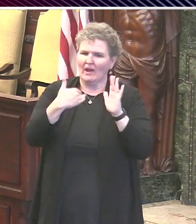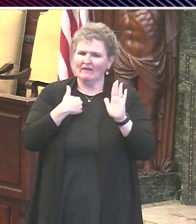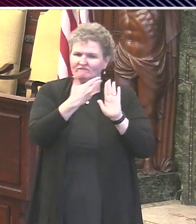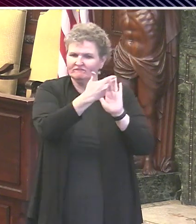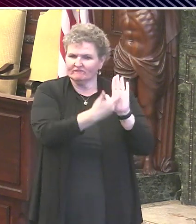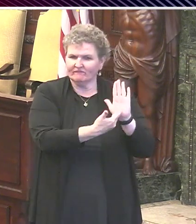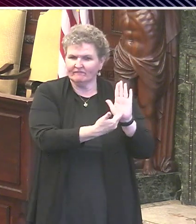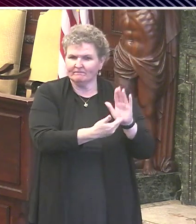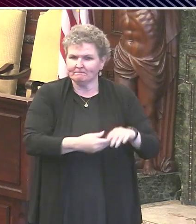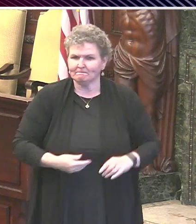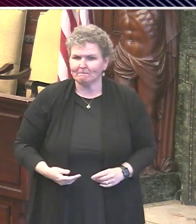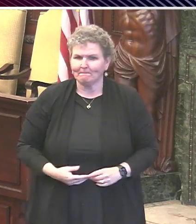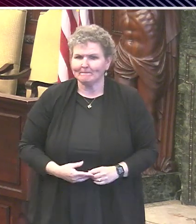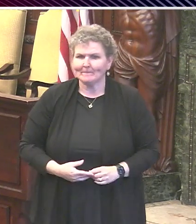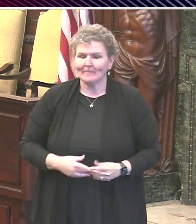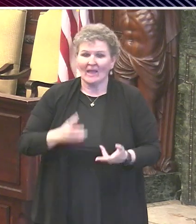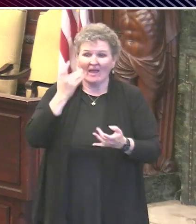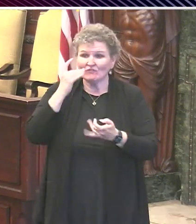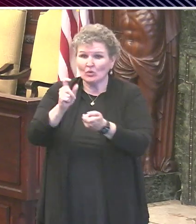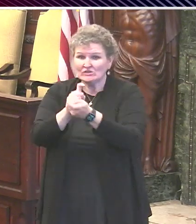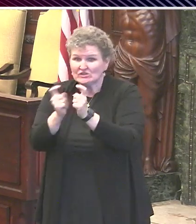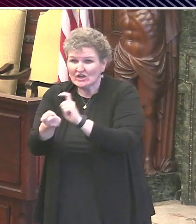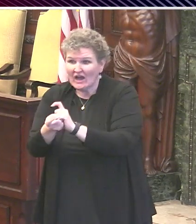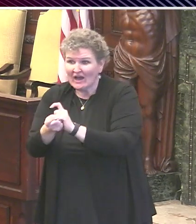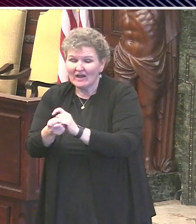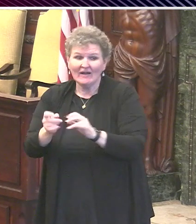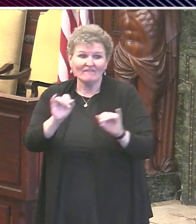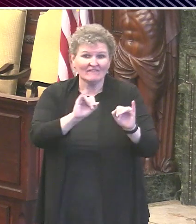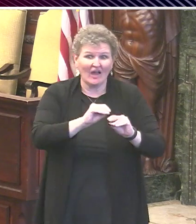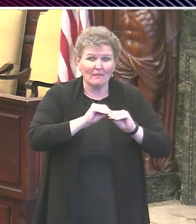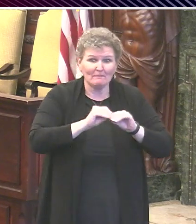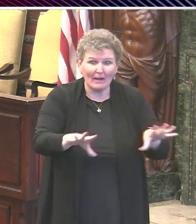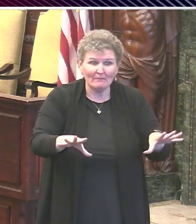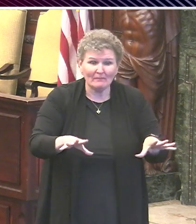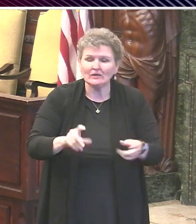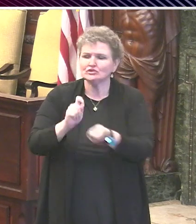guidance could change in the future. But in the city of Philadelphia, they need to follow that guidance.